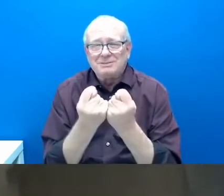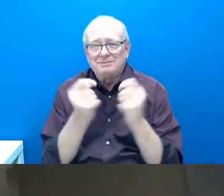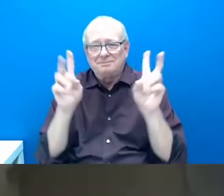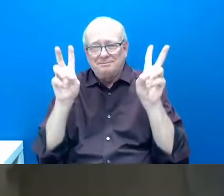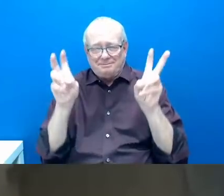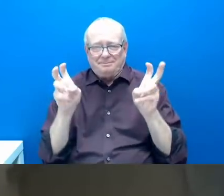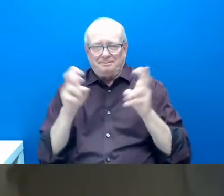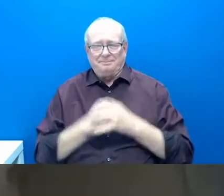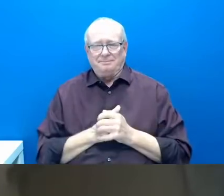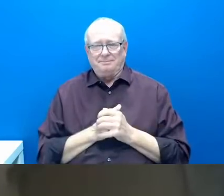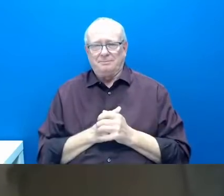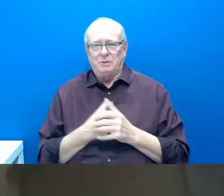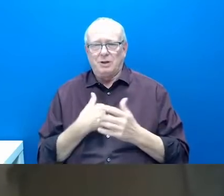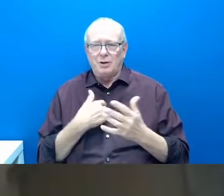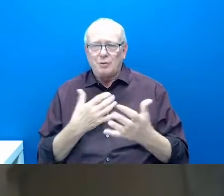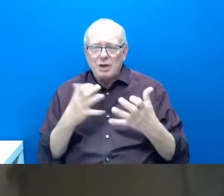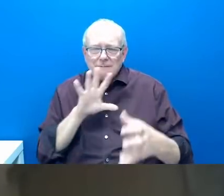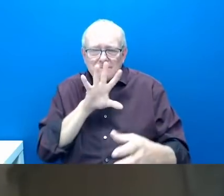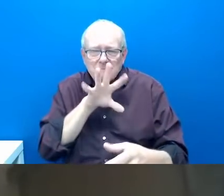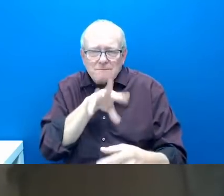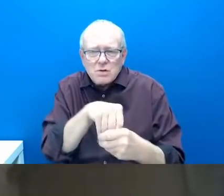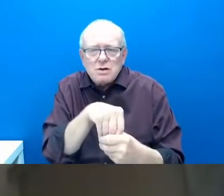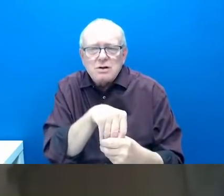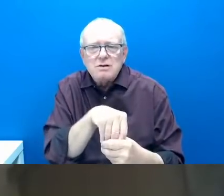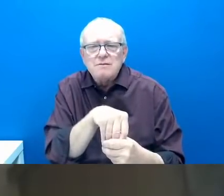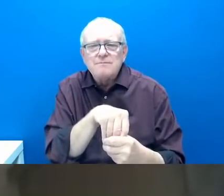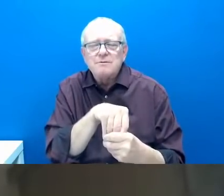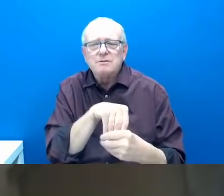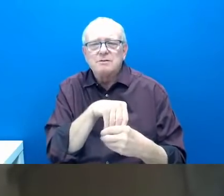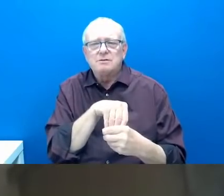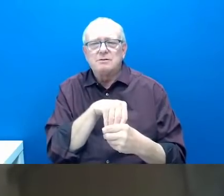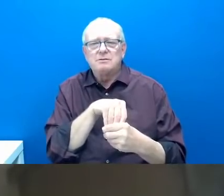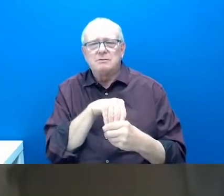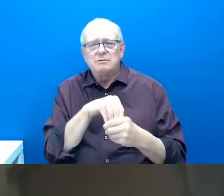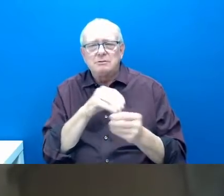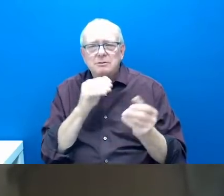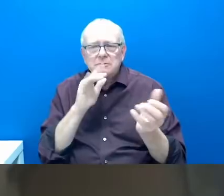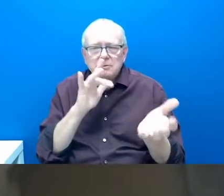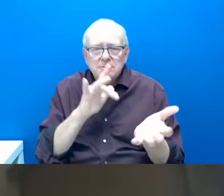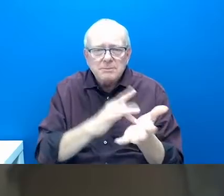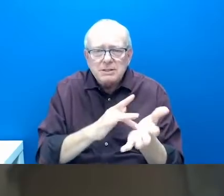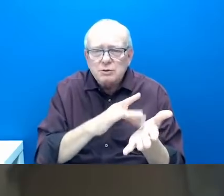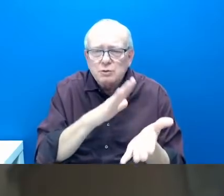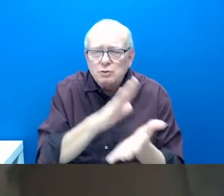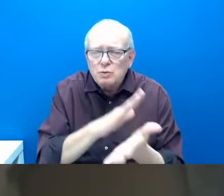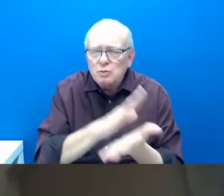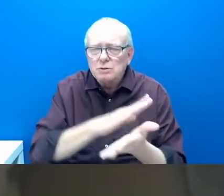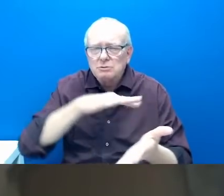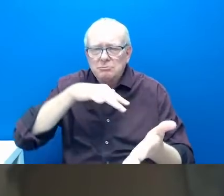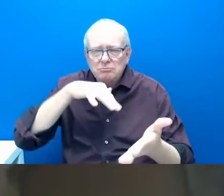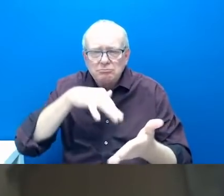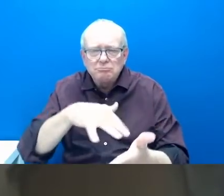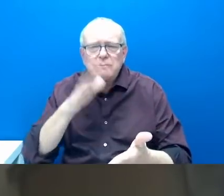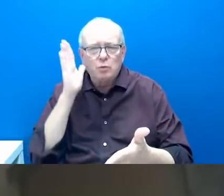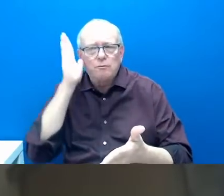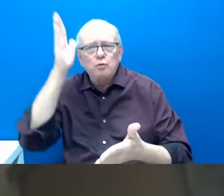of COVID. The fact that I very much want to jump into and things like medical school down the